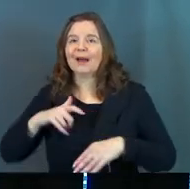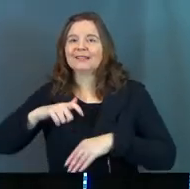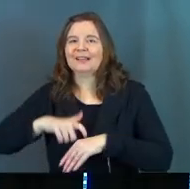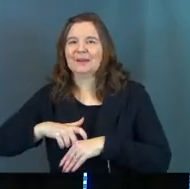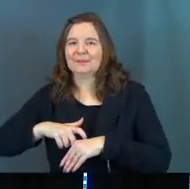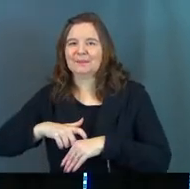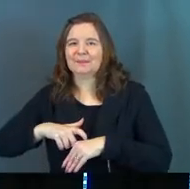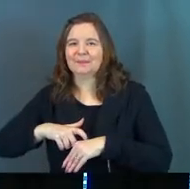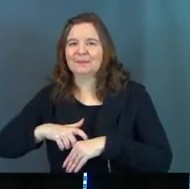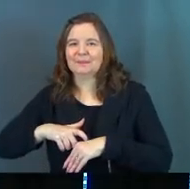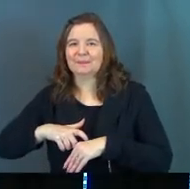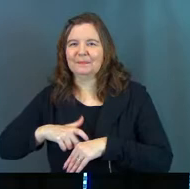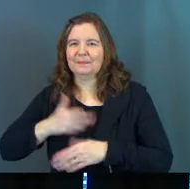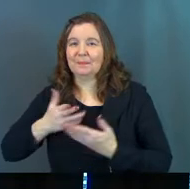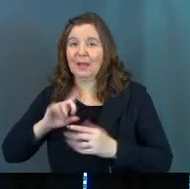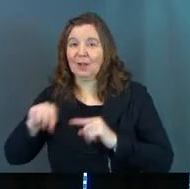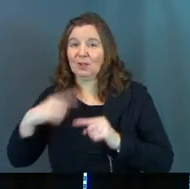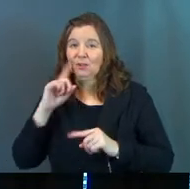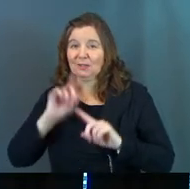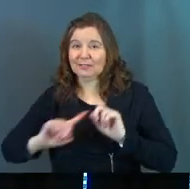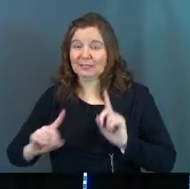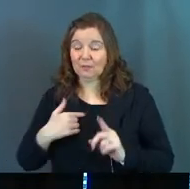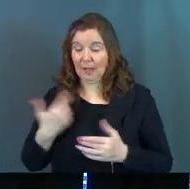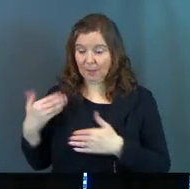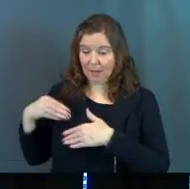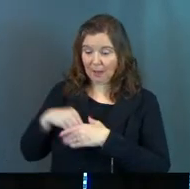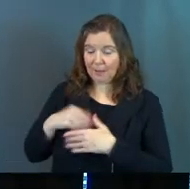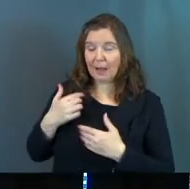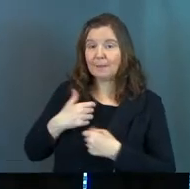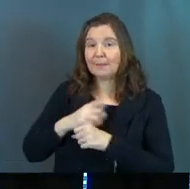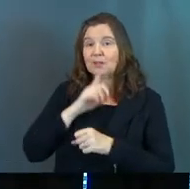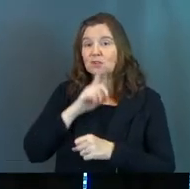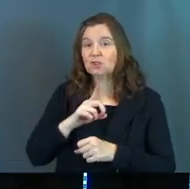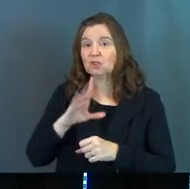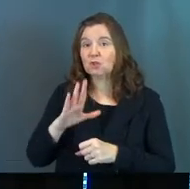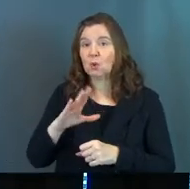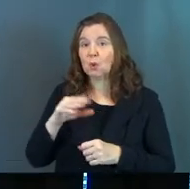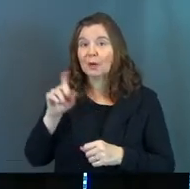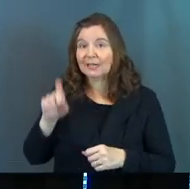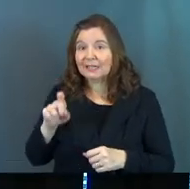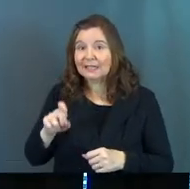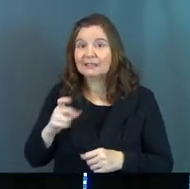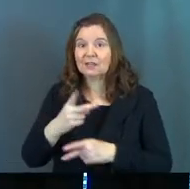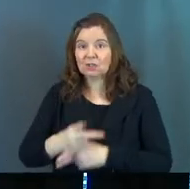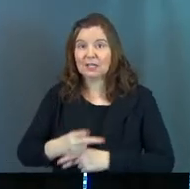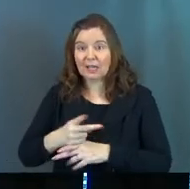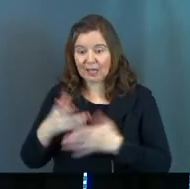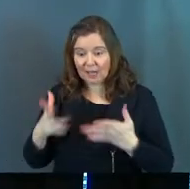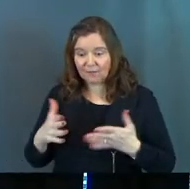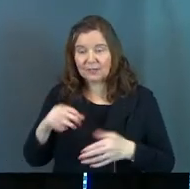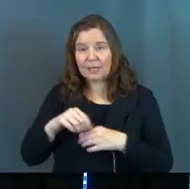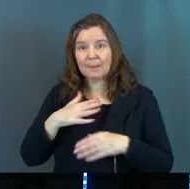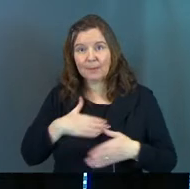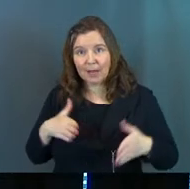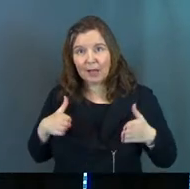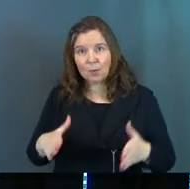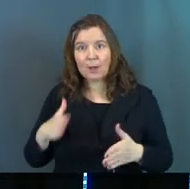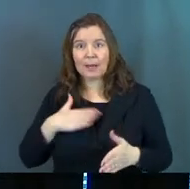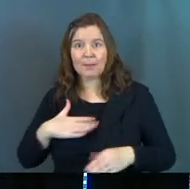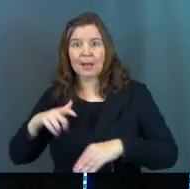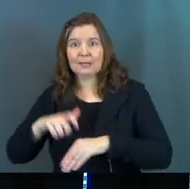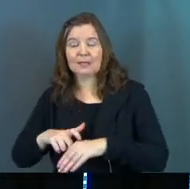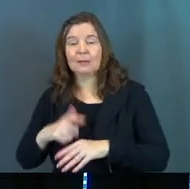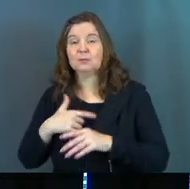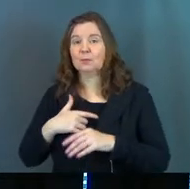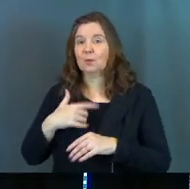time. Right, like I'm going to come in and I'm going to make sure your deepest needs are taken care of in my way and in my